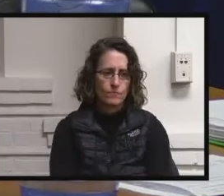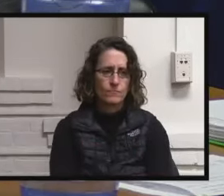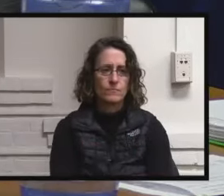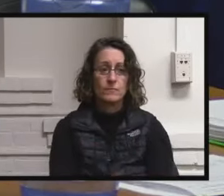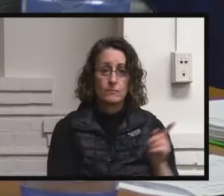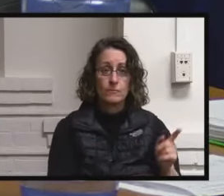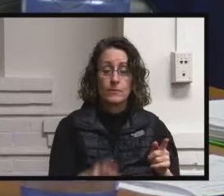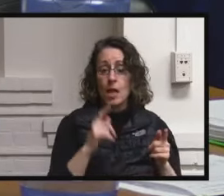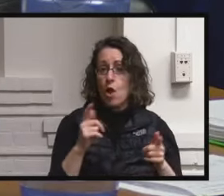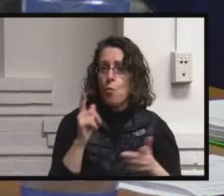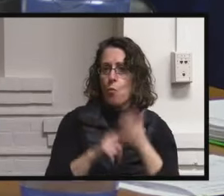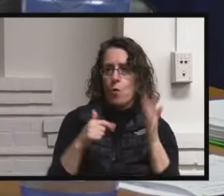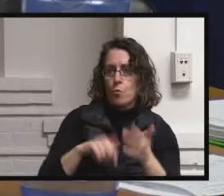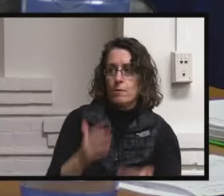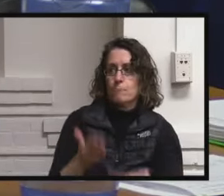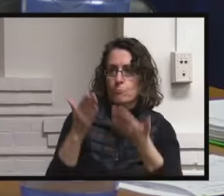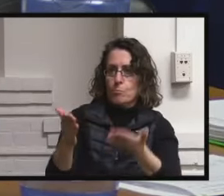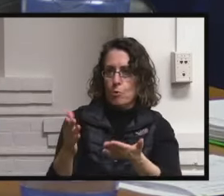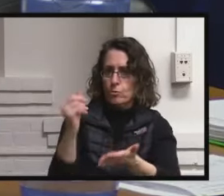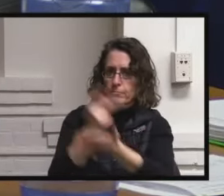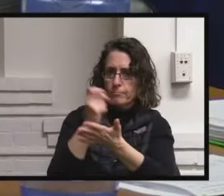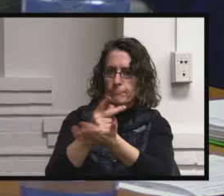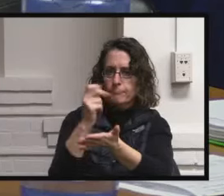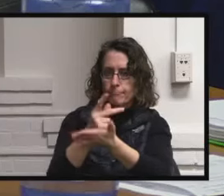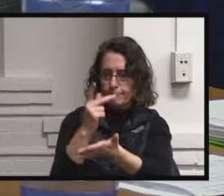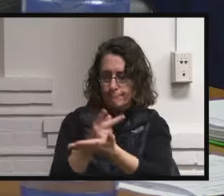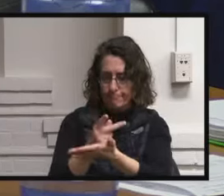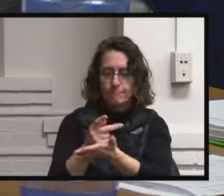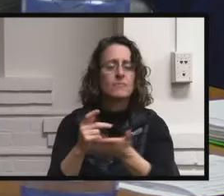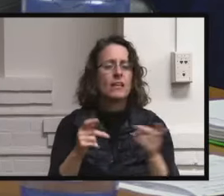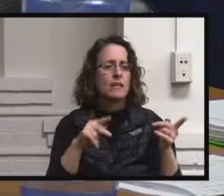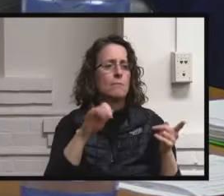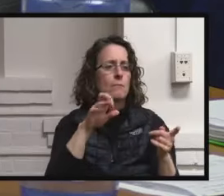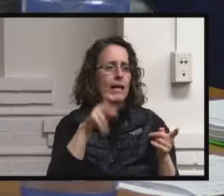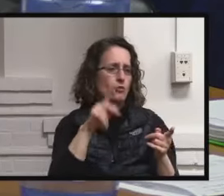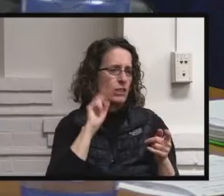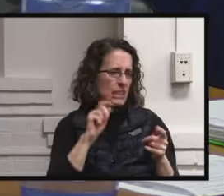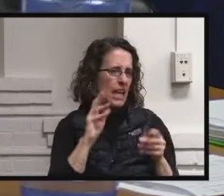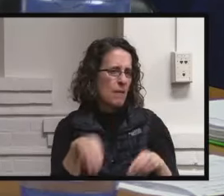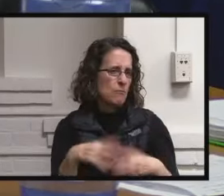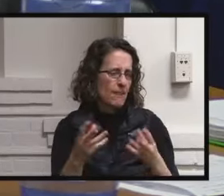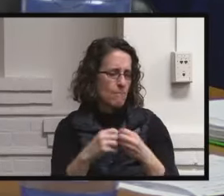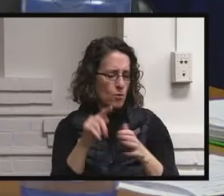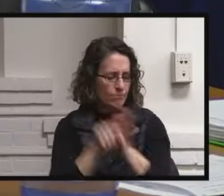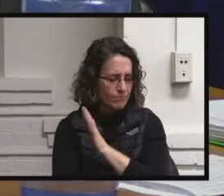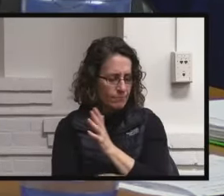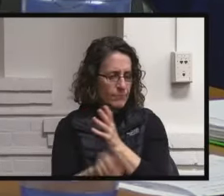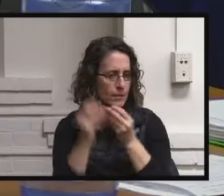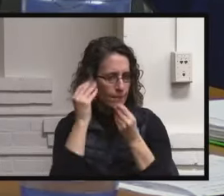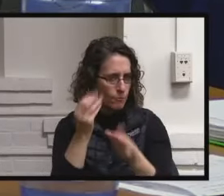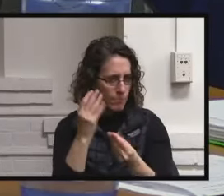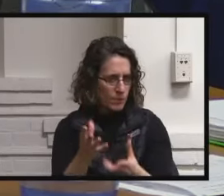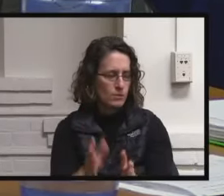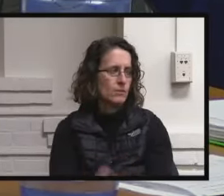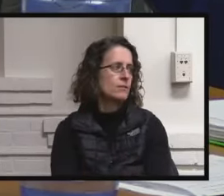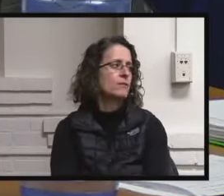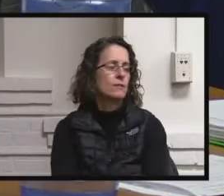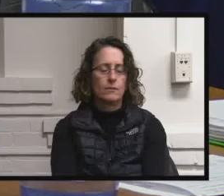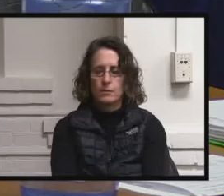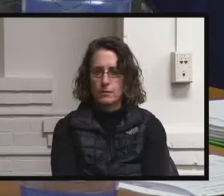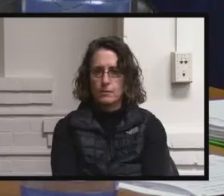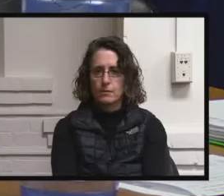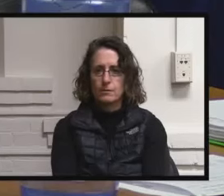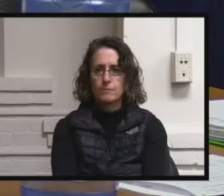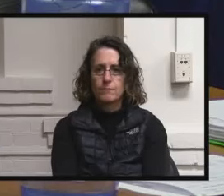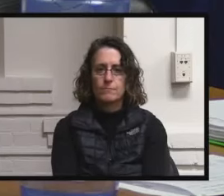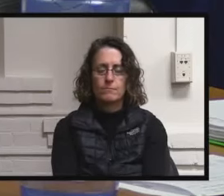actions that are before you today, and then Patrick will provide the details, and we'll do it as you ask with those two first and then the others. So we're really